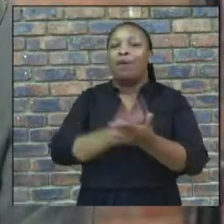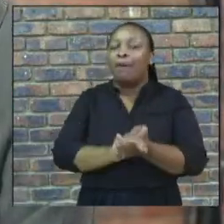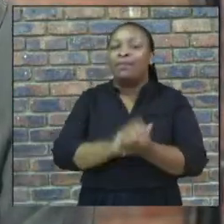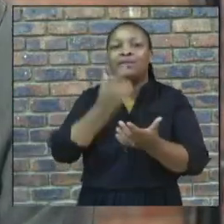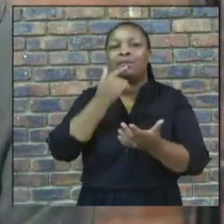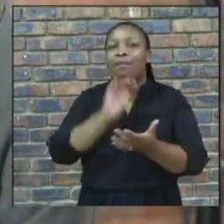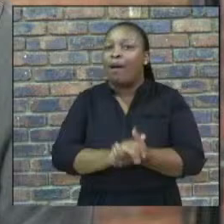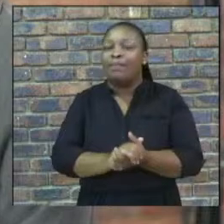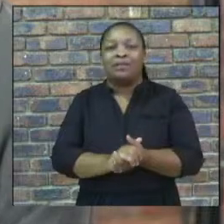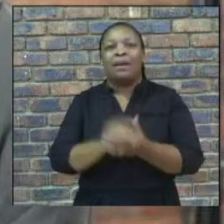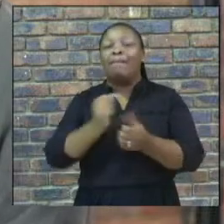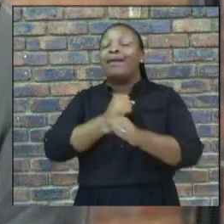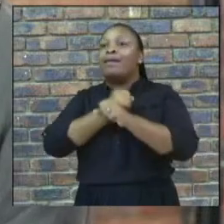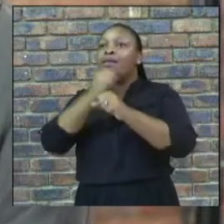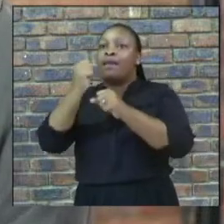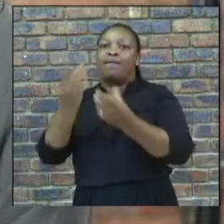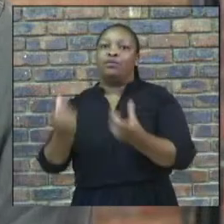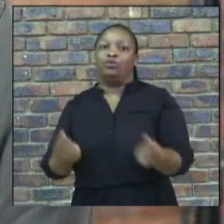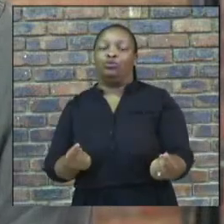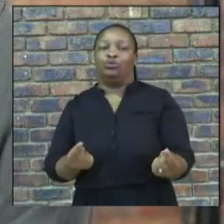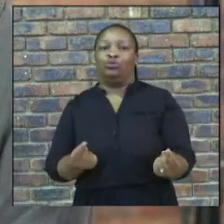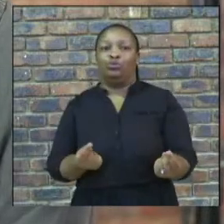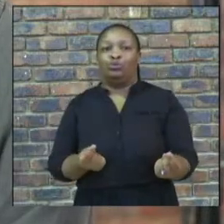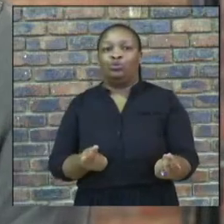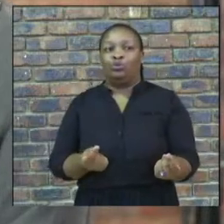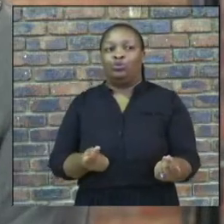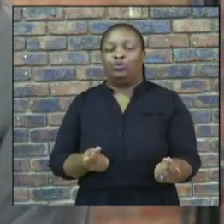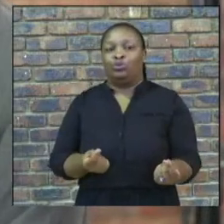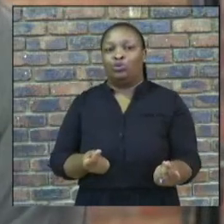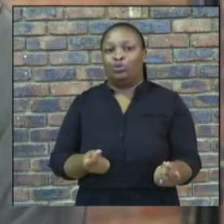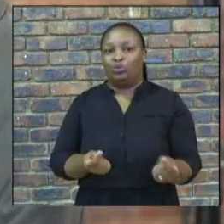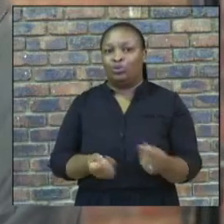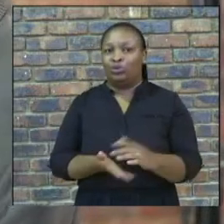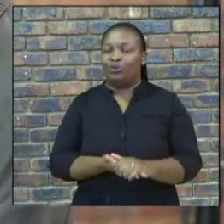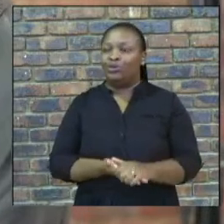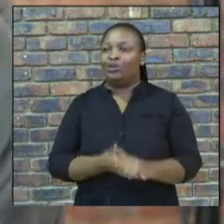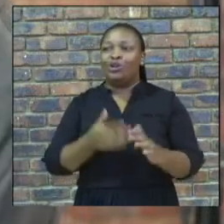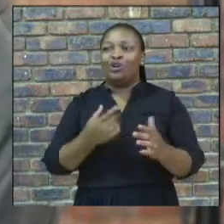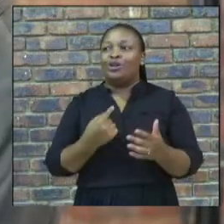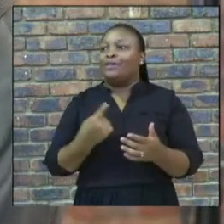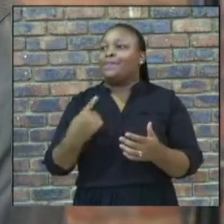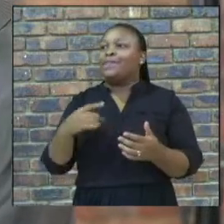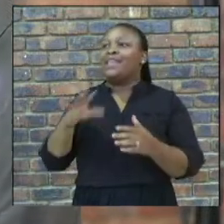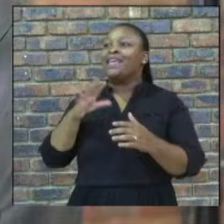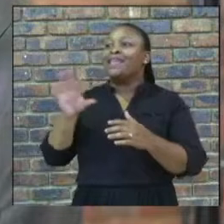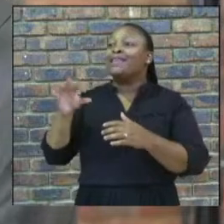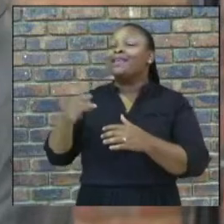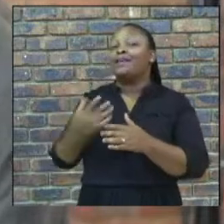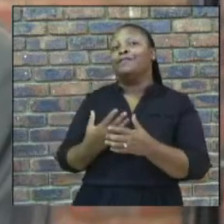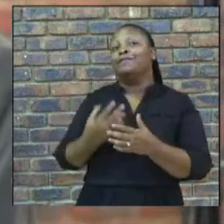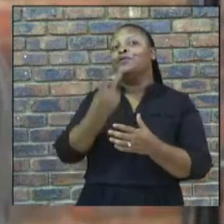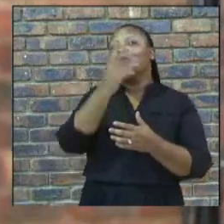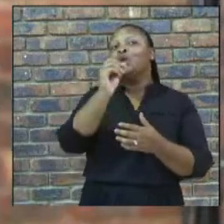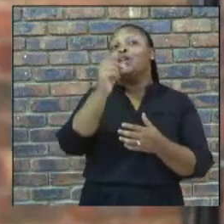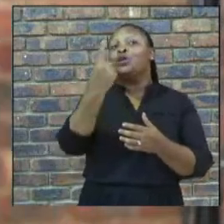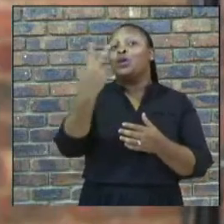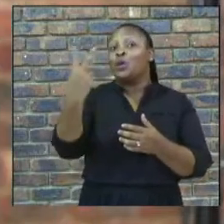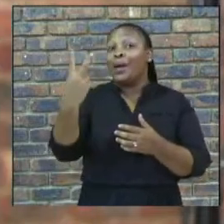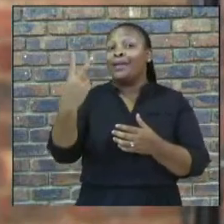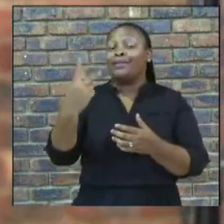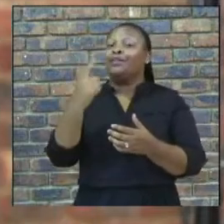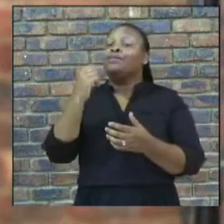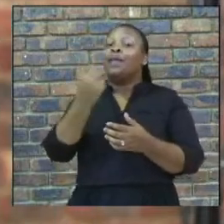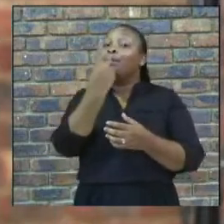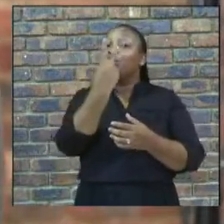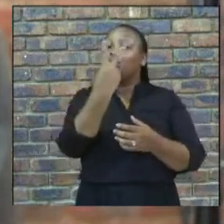the past, including the visit you made in the mining areas in 2021. But